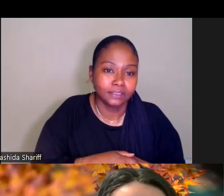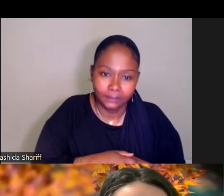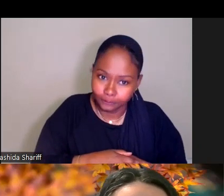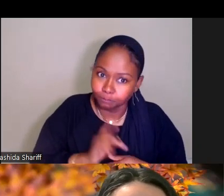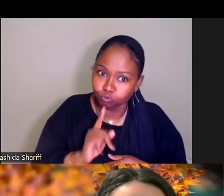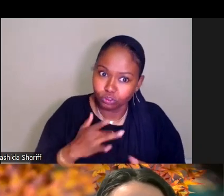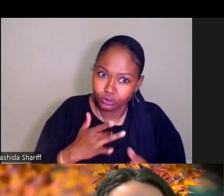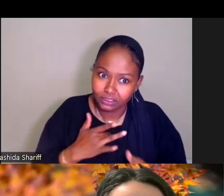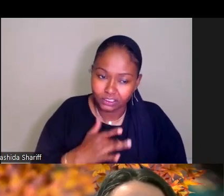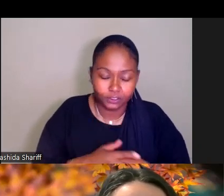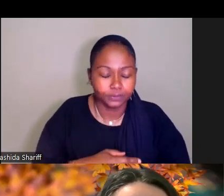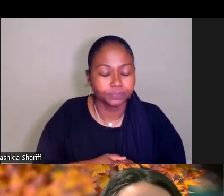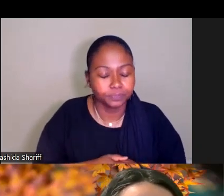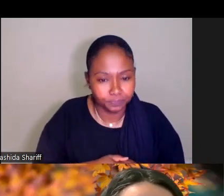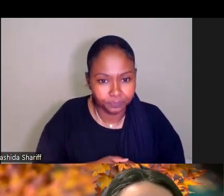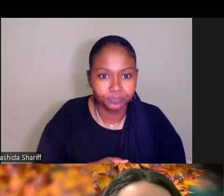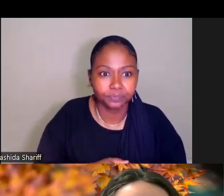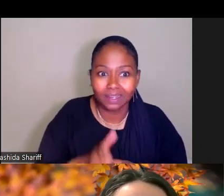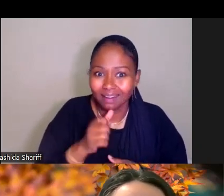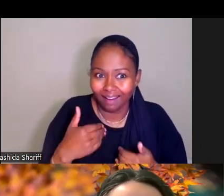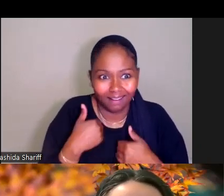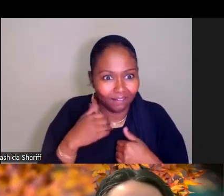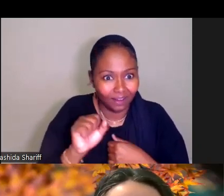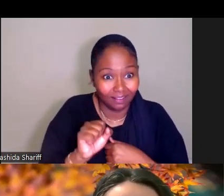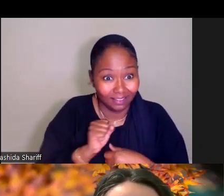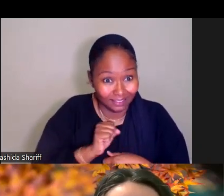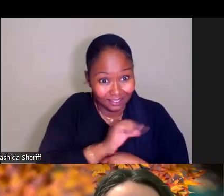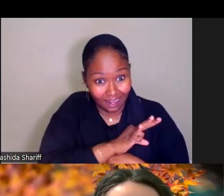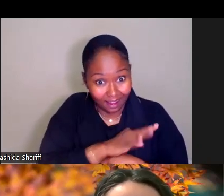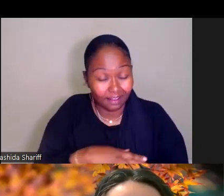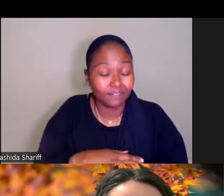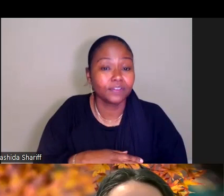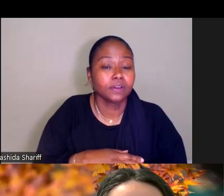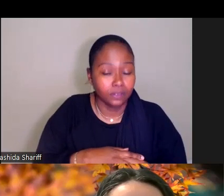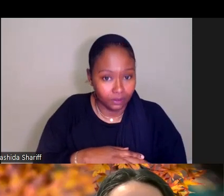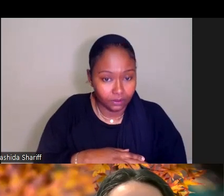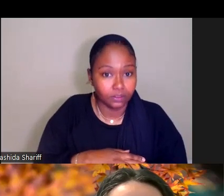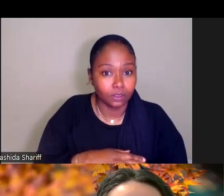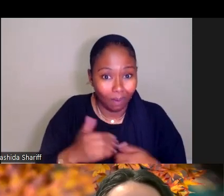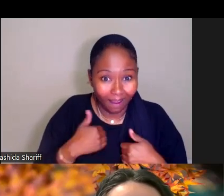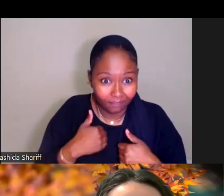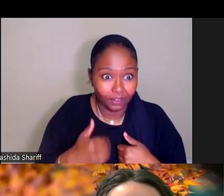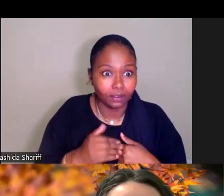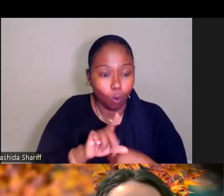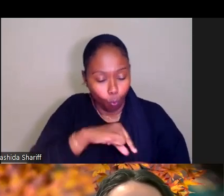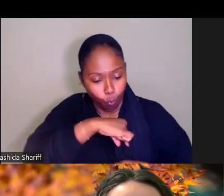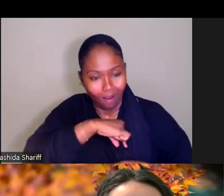concern. Lack of staffing, so recruiting and retaining qualified professionals,